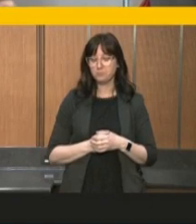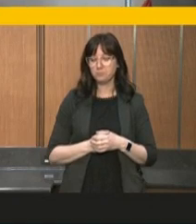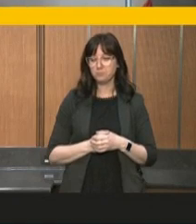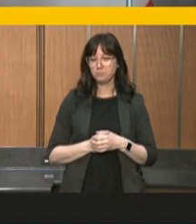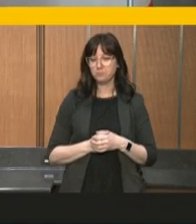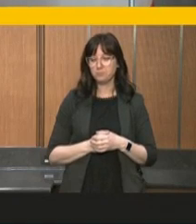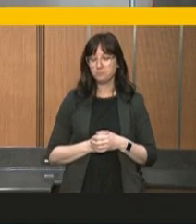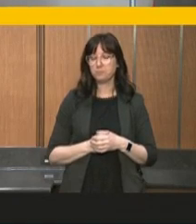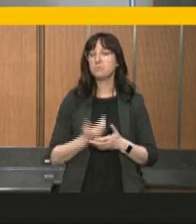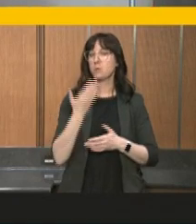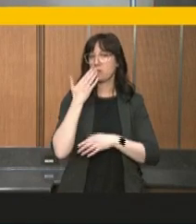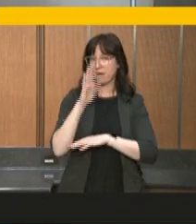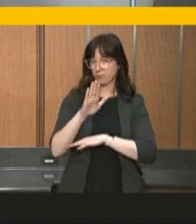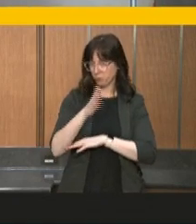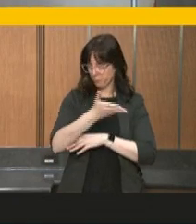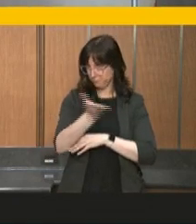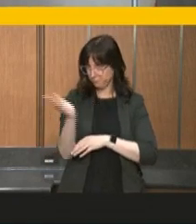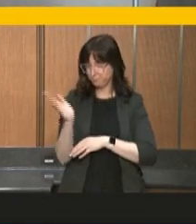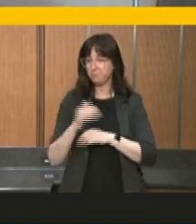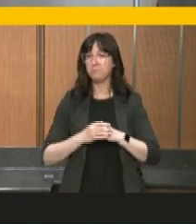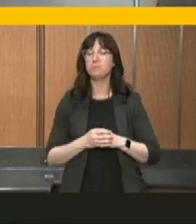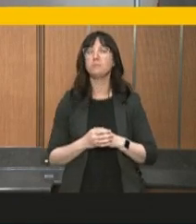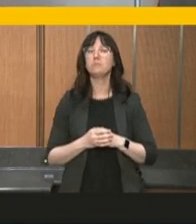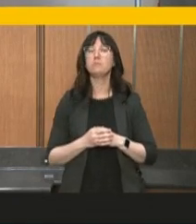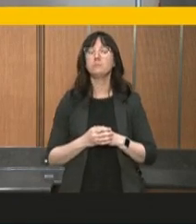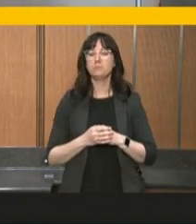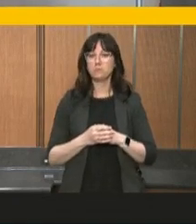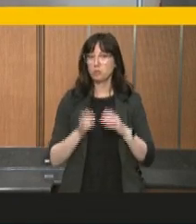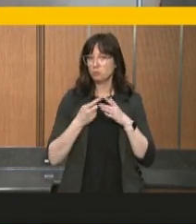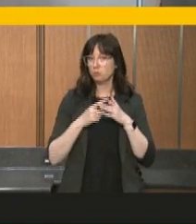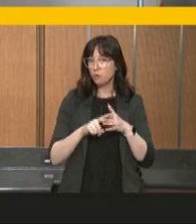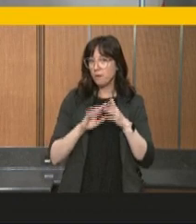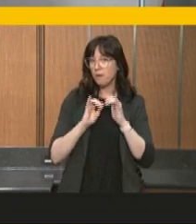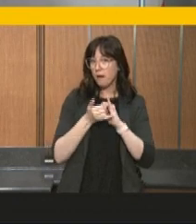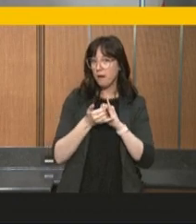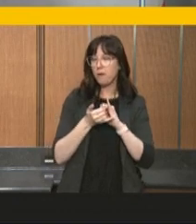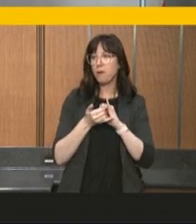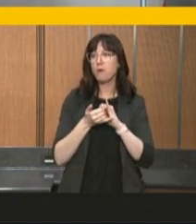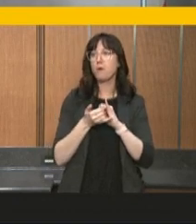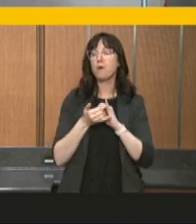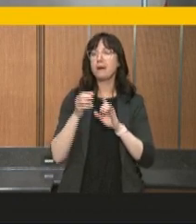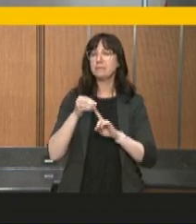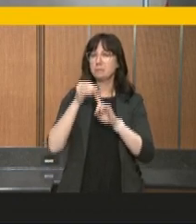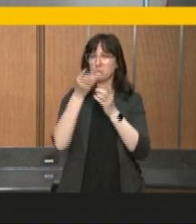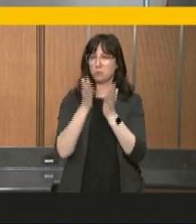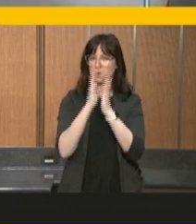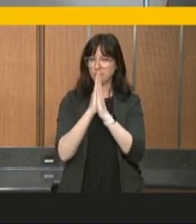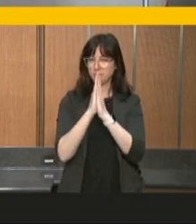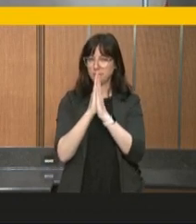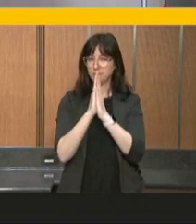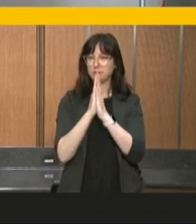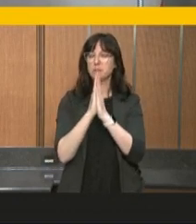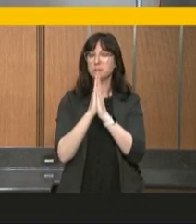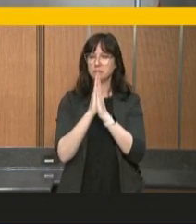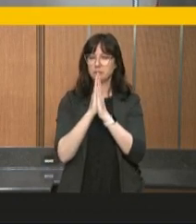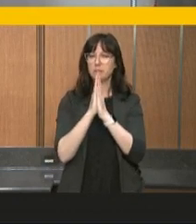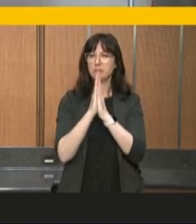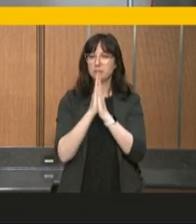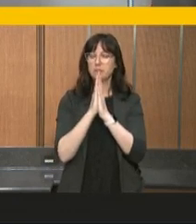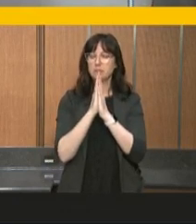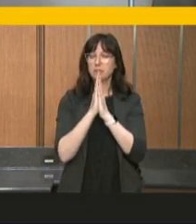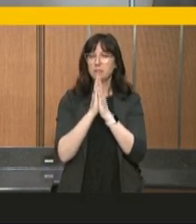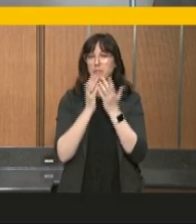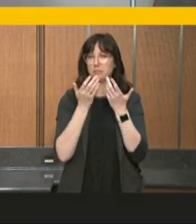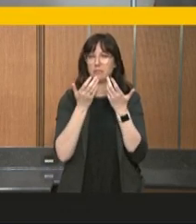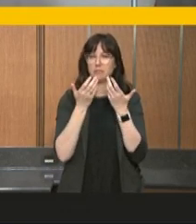Good afternoon, everyone. I would like to begin with a special request that would be to try and show up